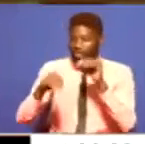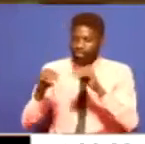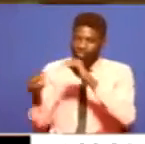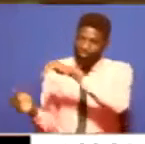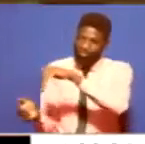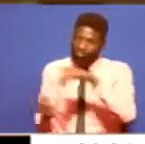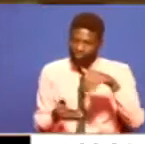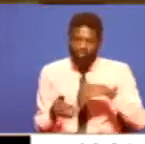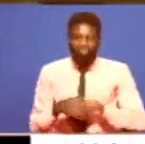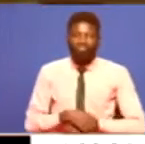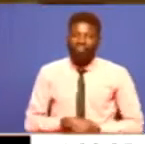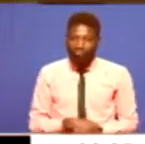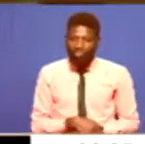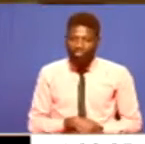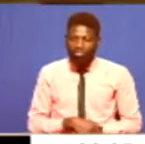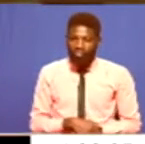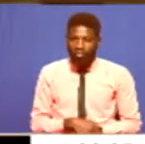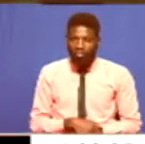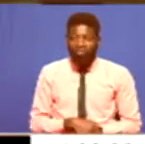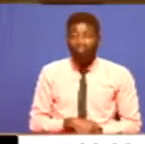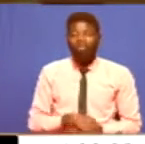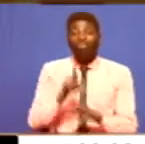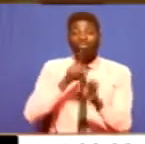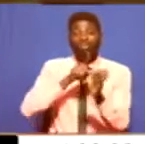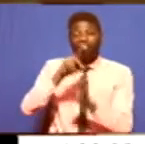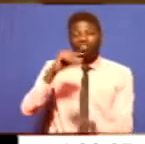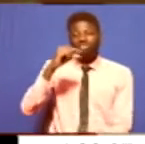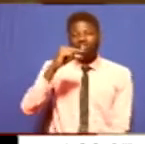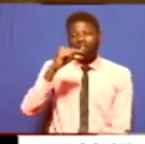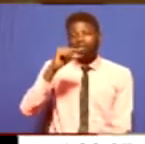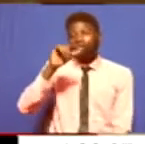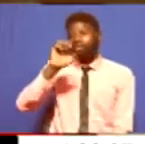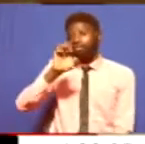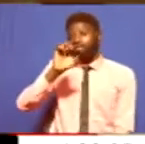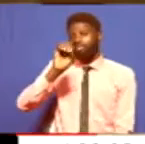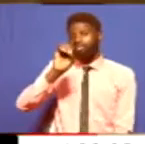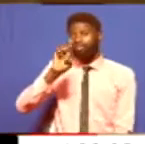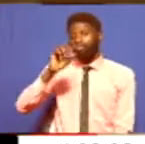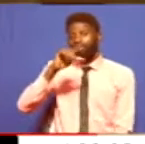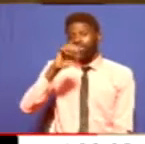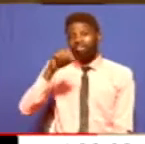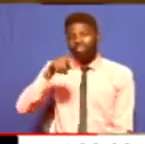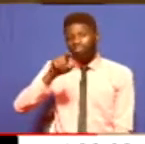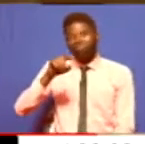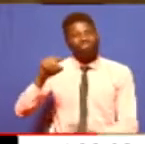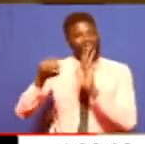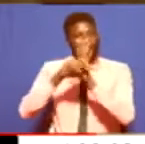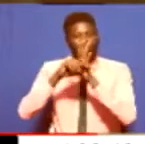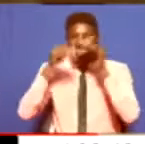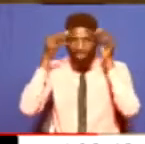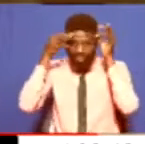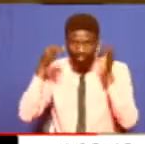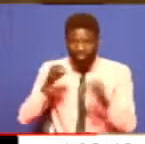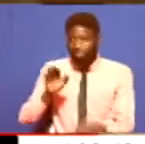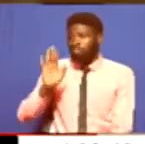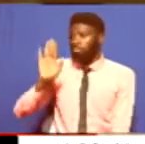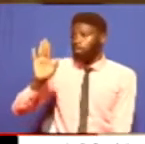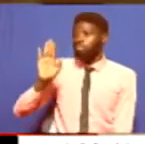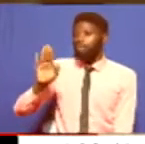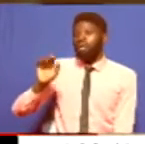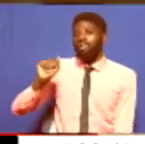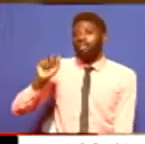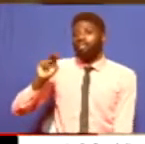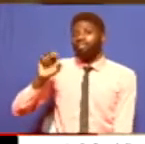Professor George Wajackoyah has criticized the decision by Amani National Congress party leader